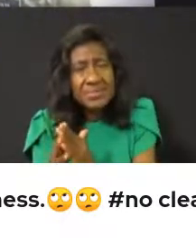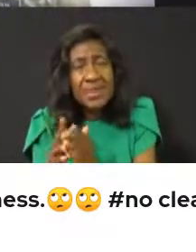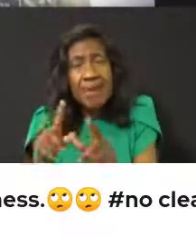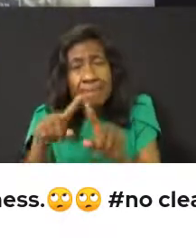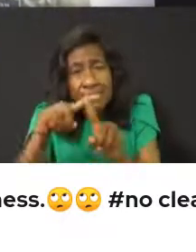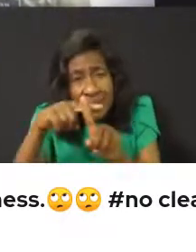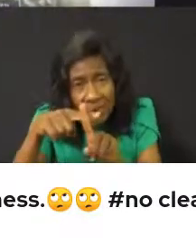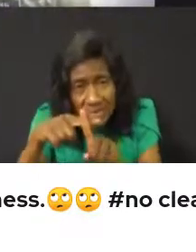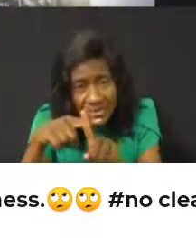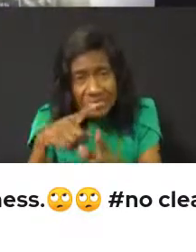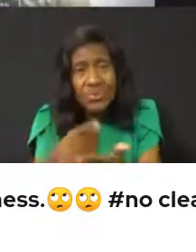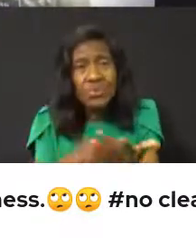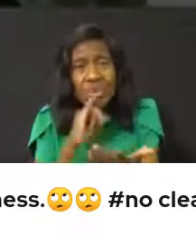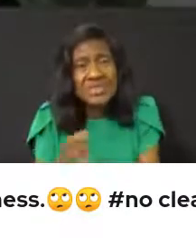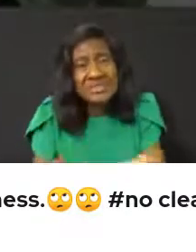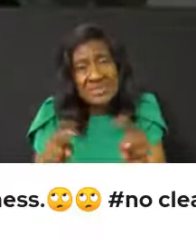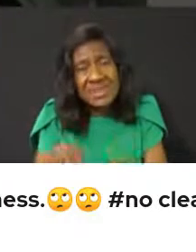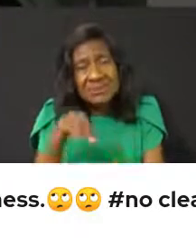schools?